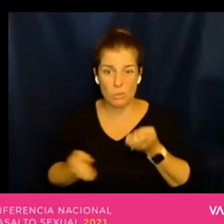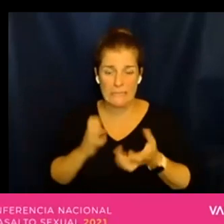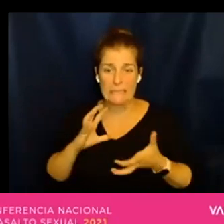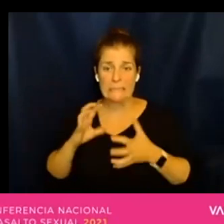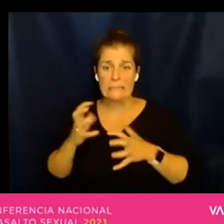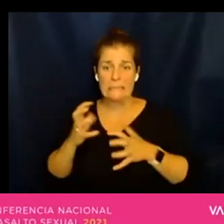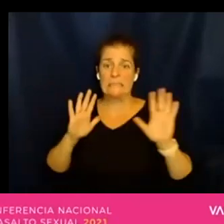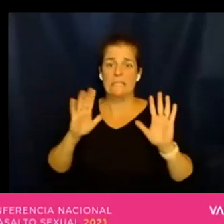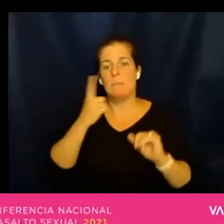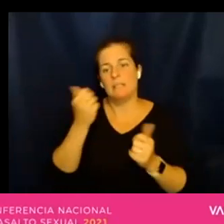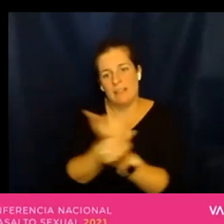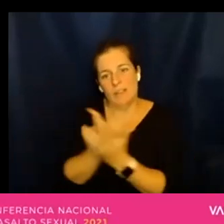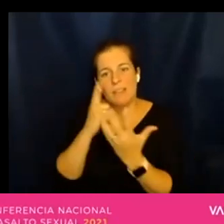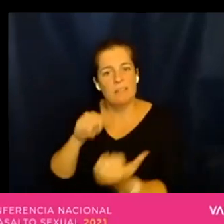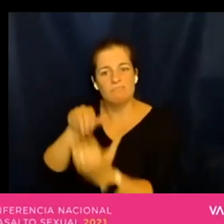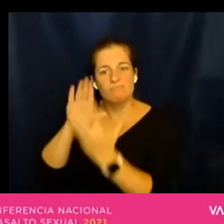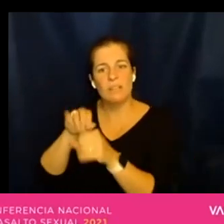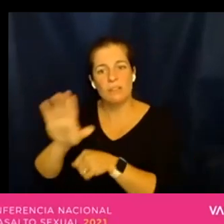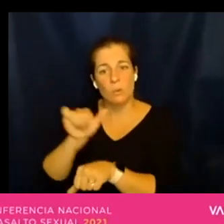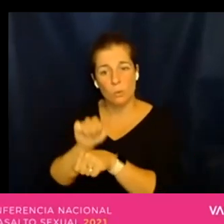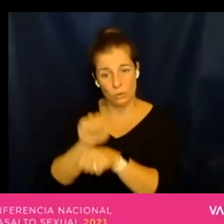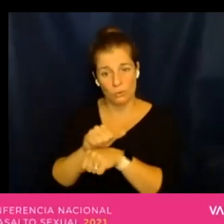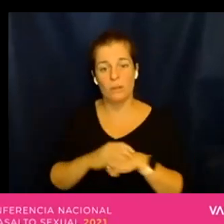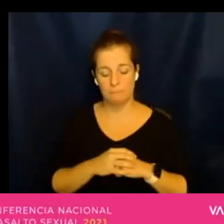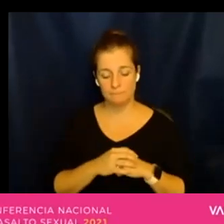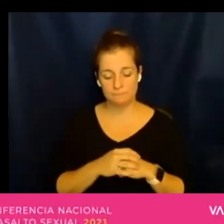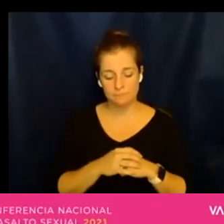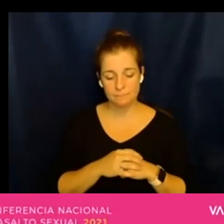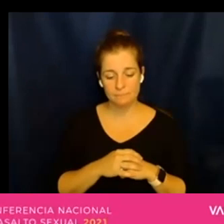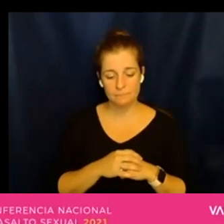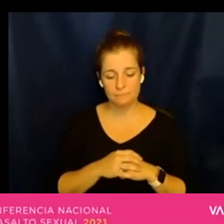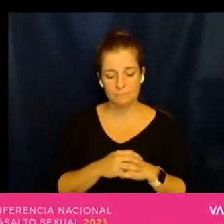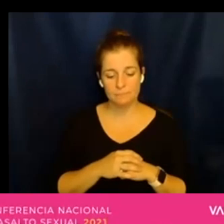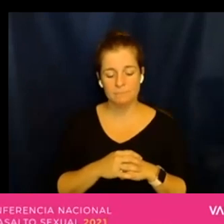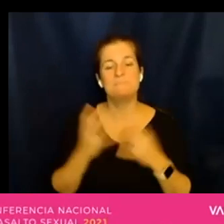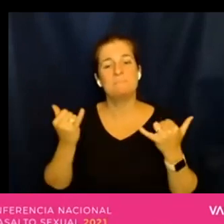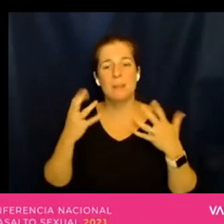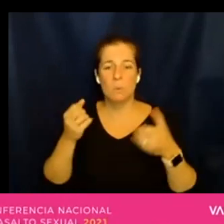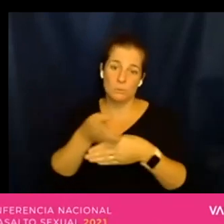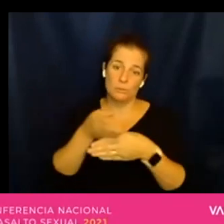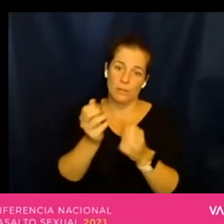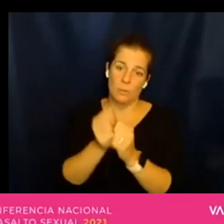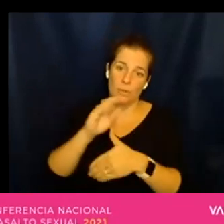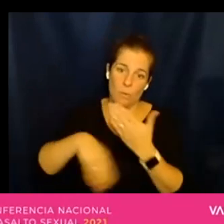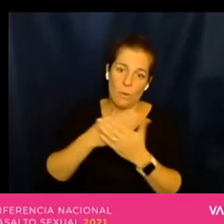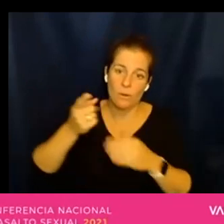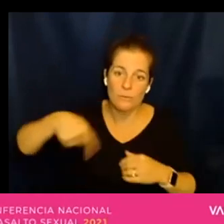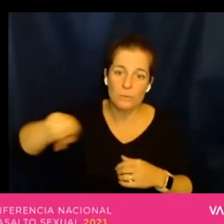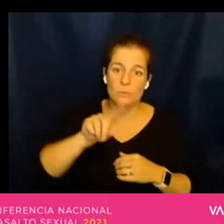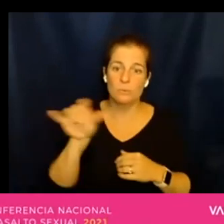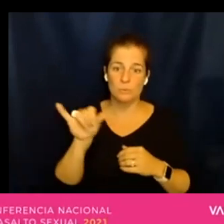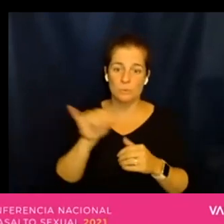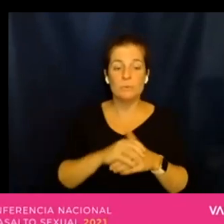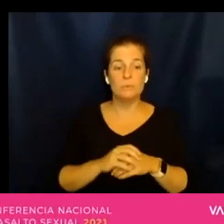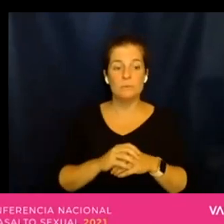things that they face in their work. So, I wanted to share with all of you that we have